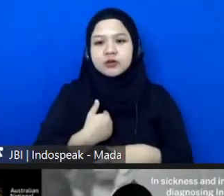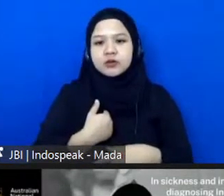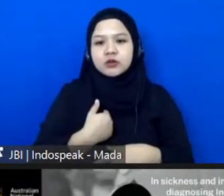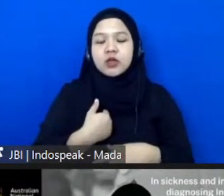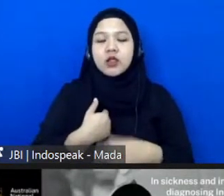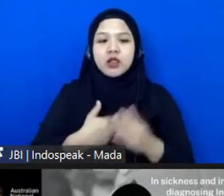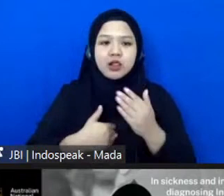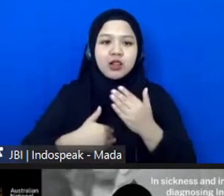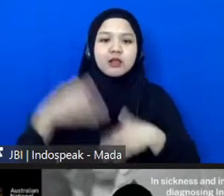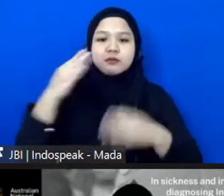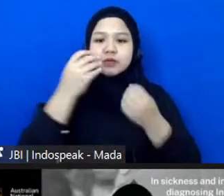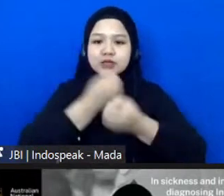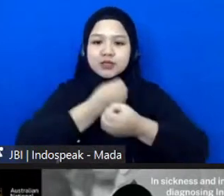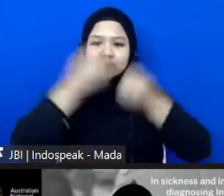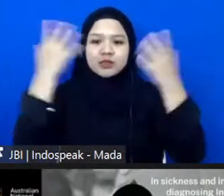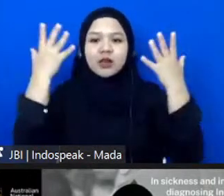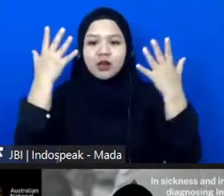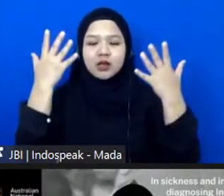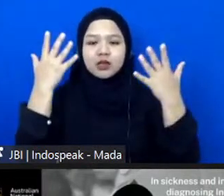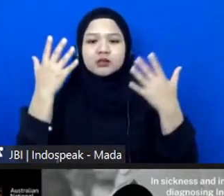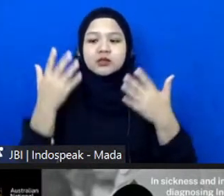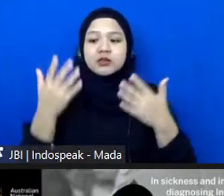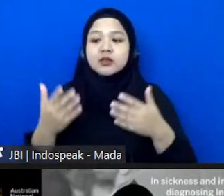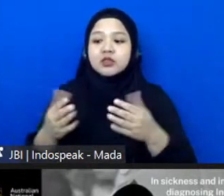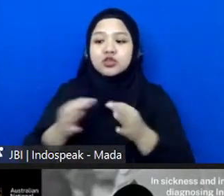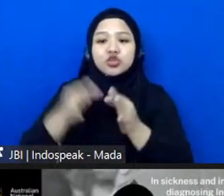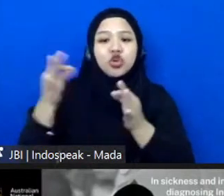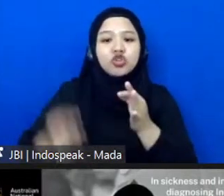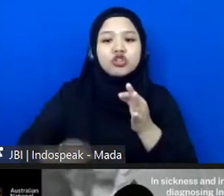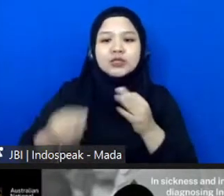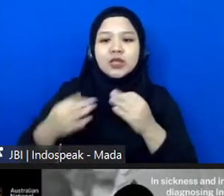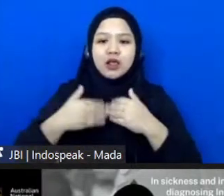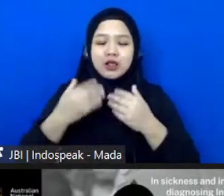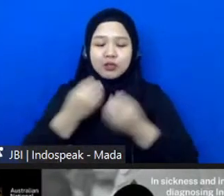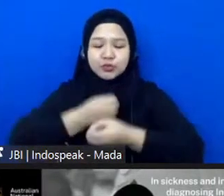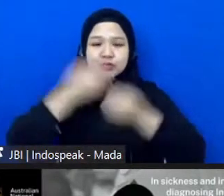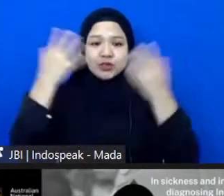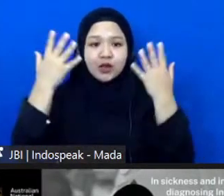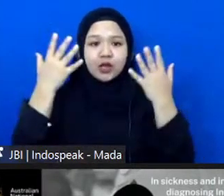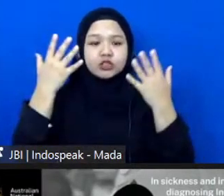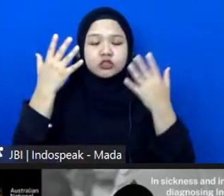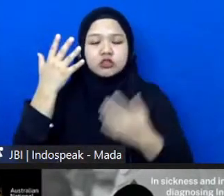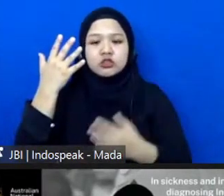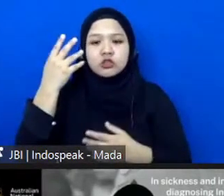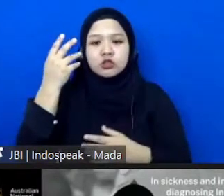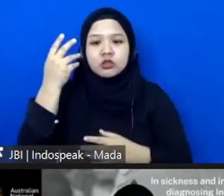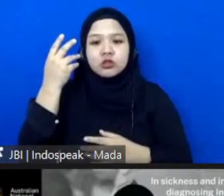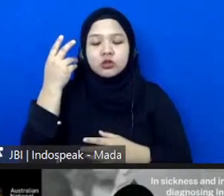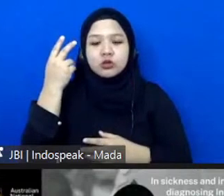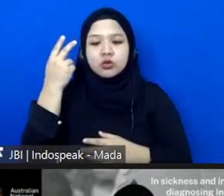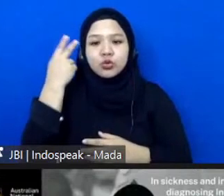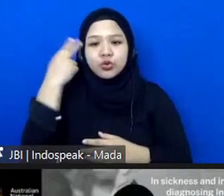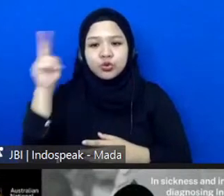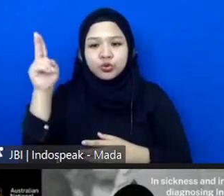pathway, how to help us in order to